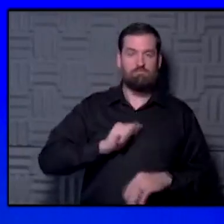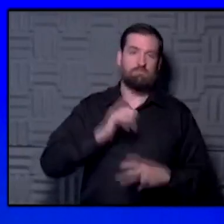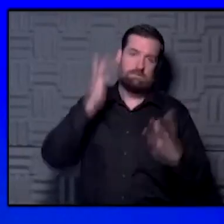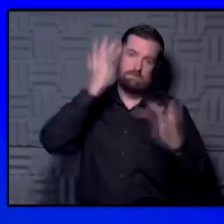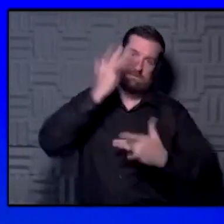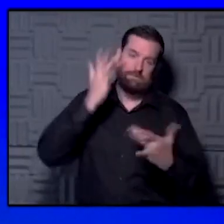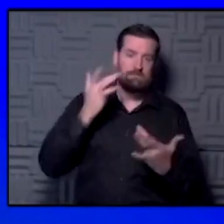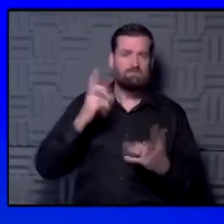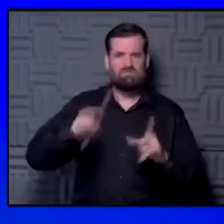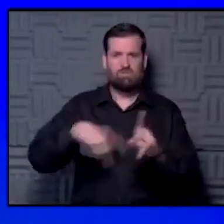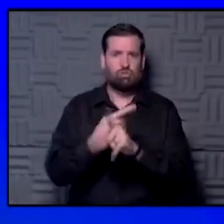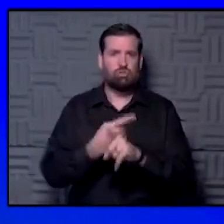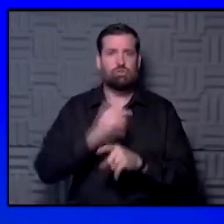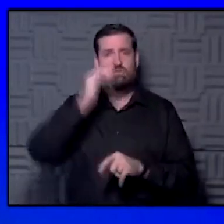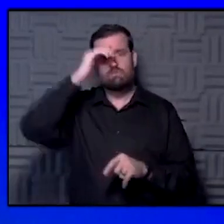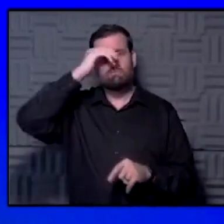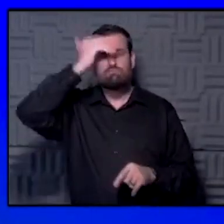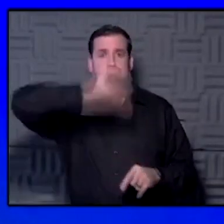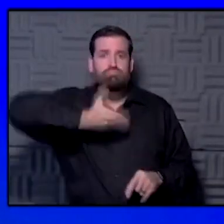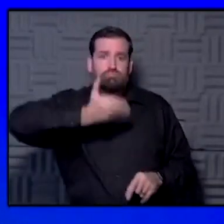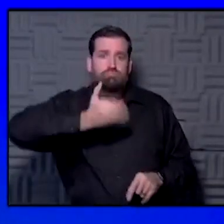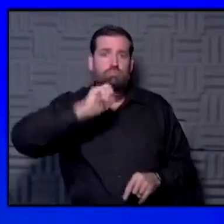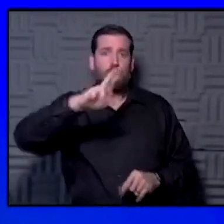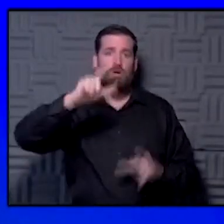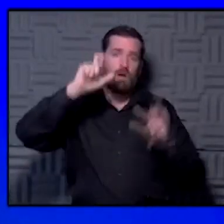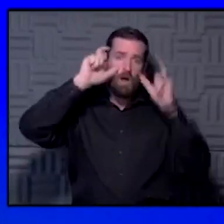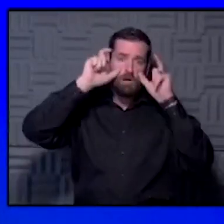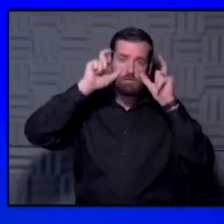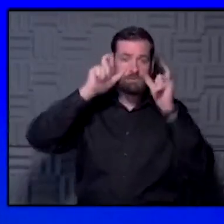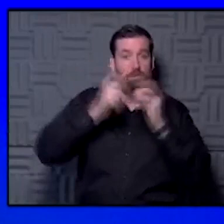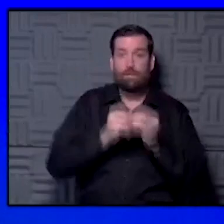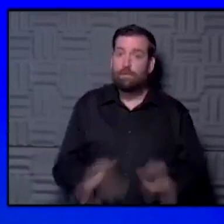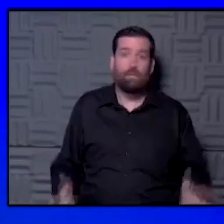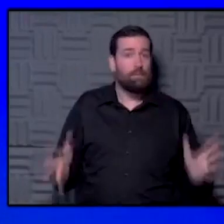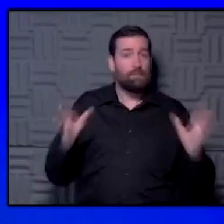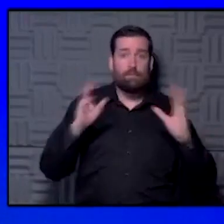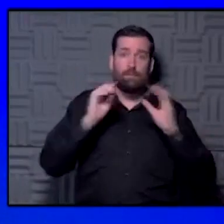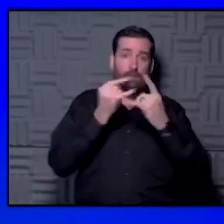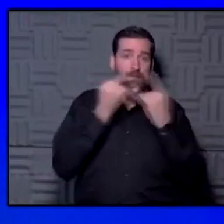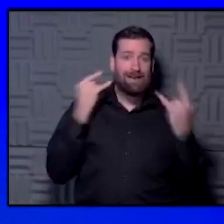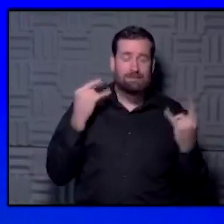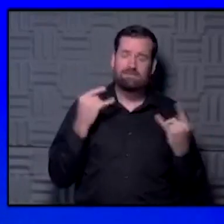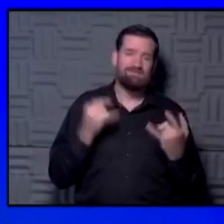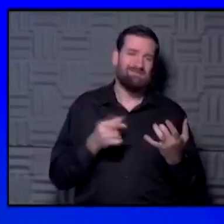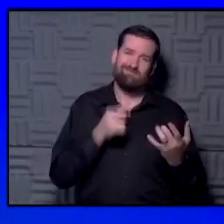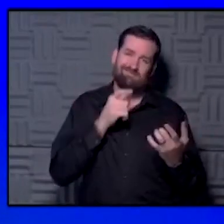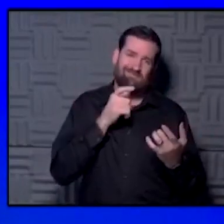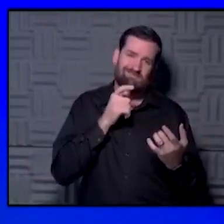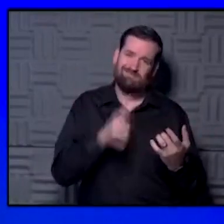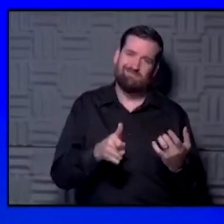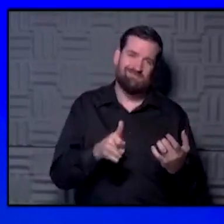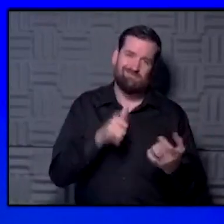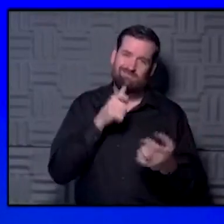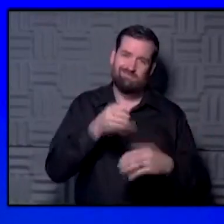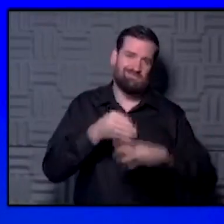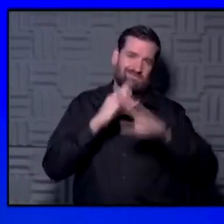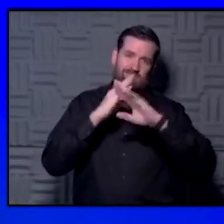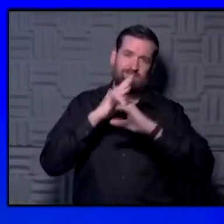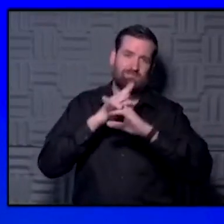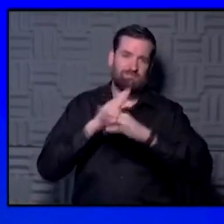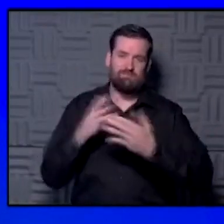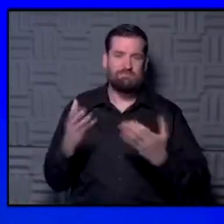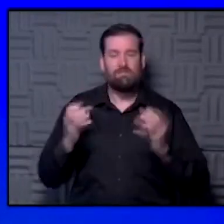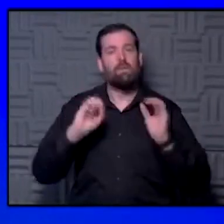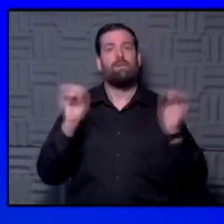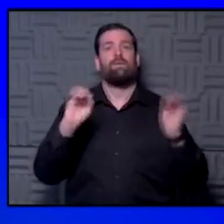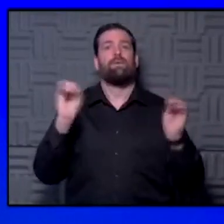that is why just wearing a face shield or eye goggles without a mask is really not considered barrier protection because you have